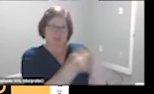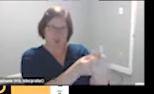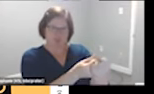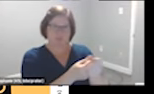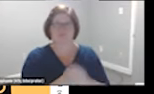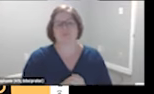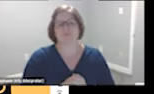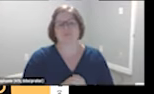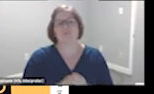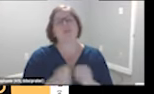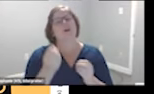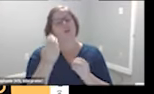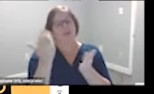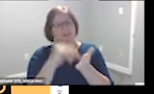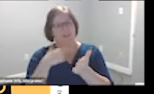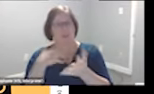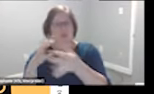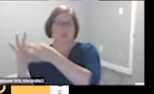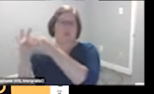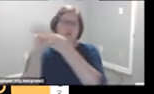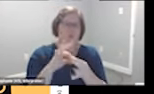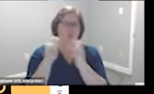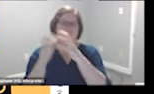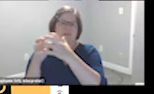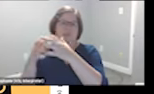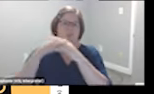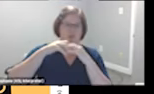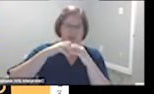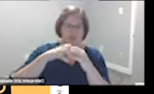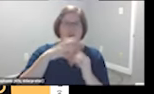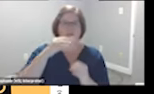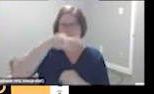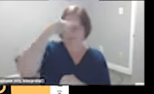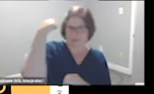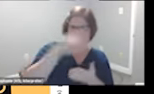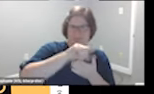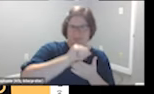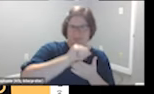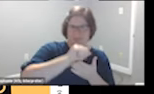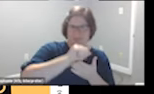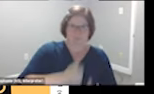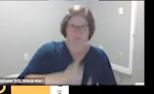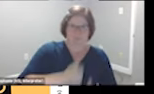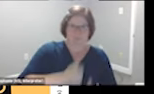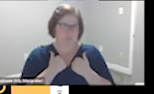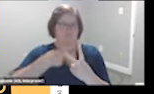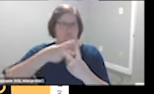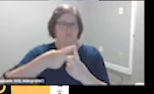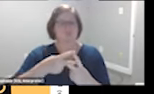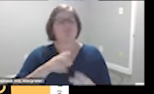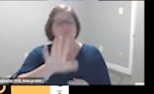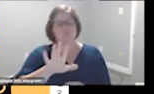to intersectionality in the Black Disabled Lives Matter movement and share some resources with you all. I'm going to